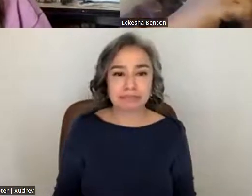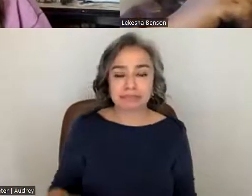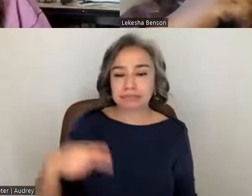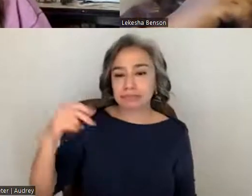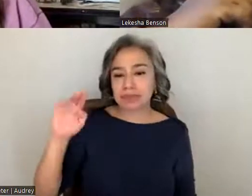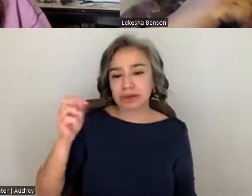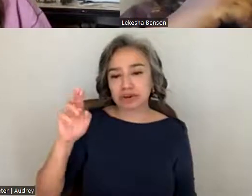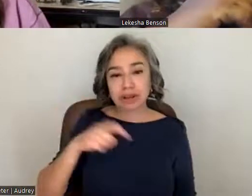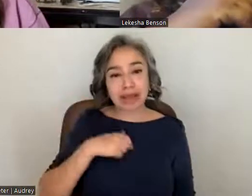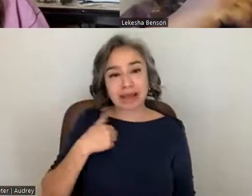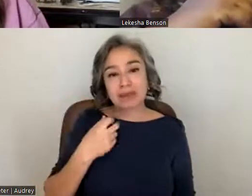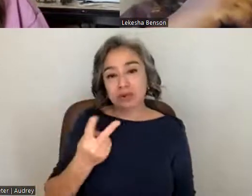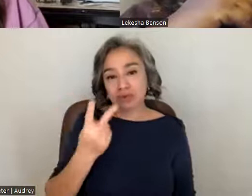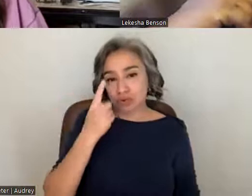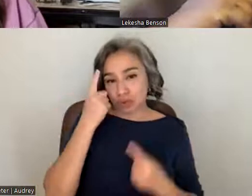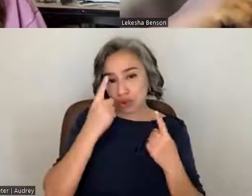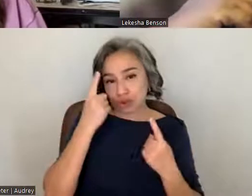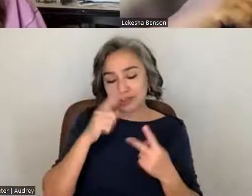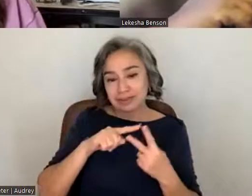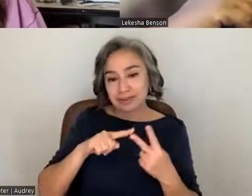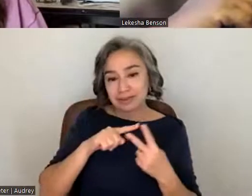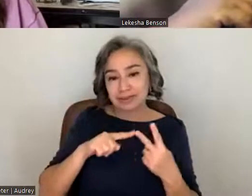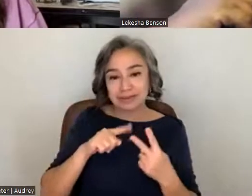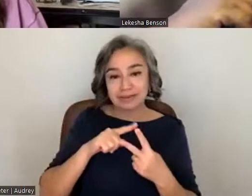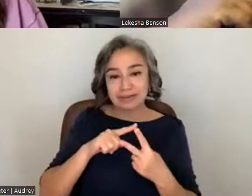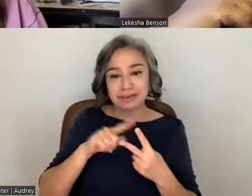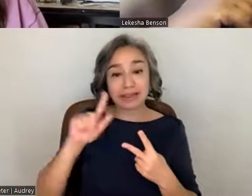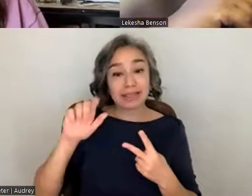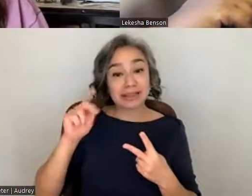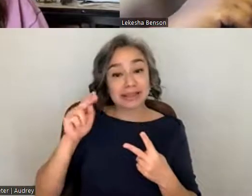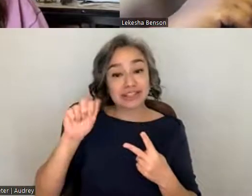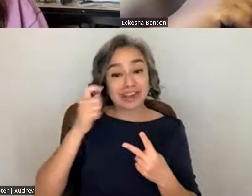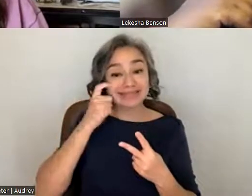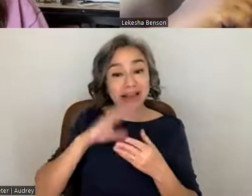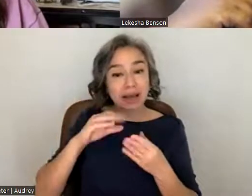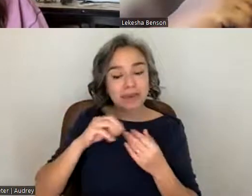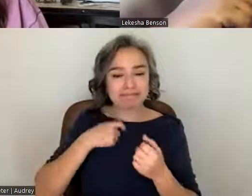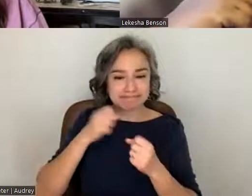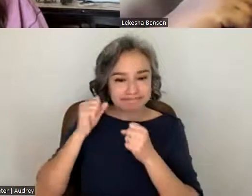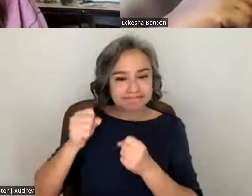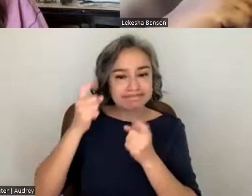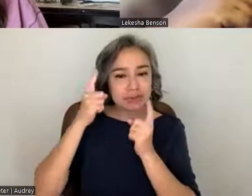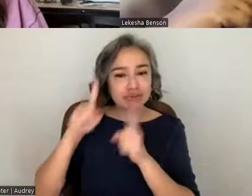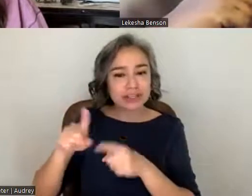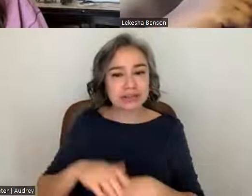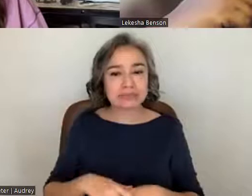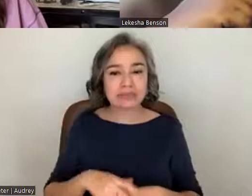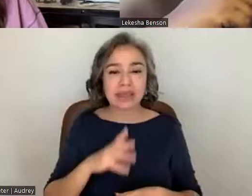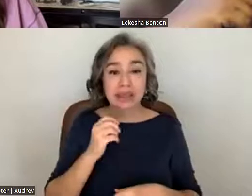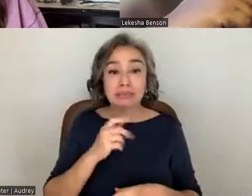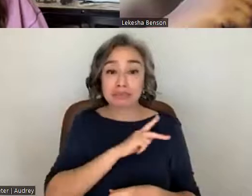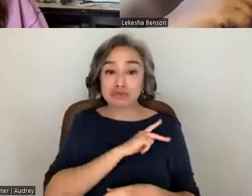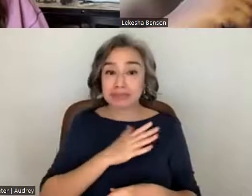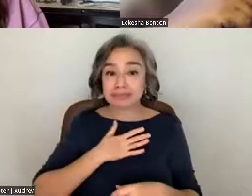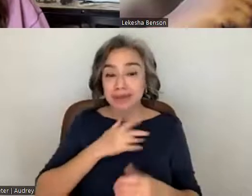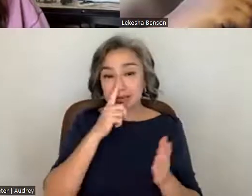First, I really agree with what Lekesha said. And I think personally, the research that I've